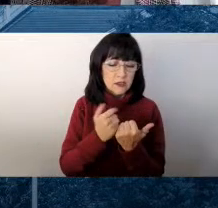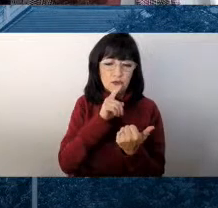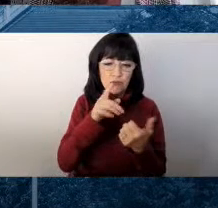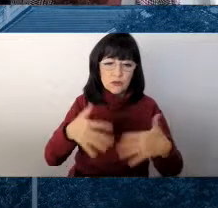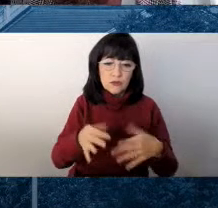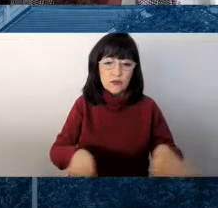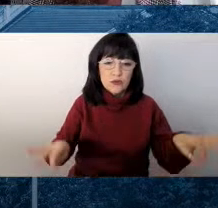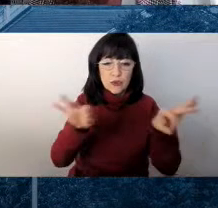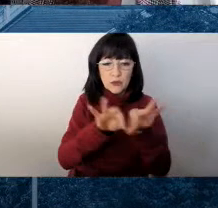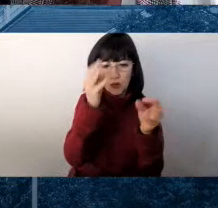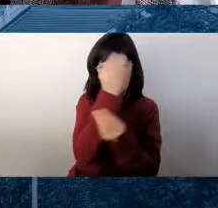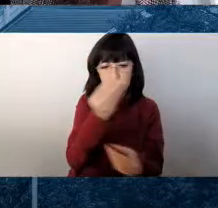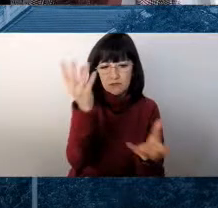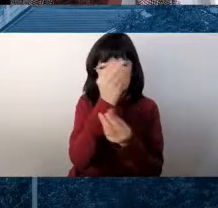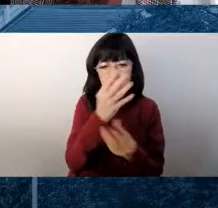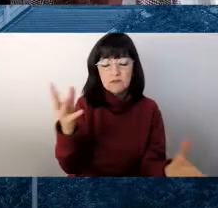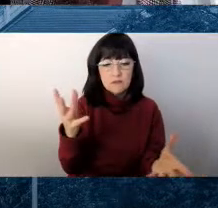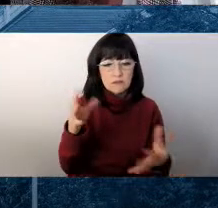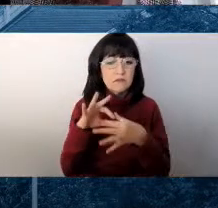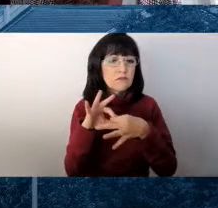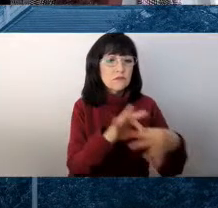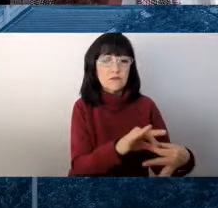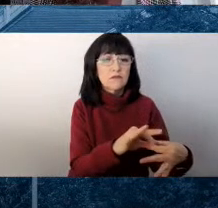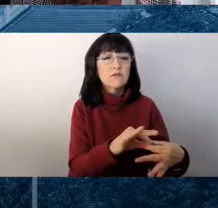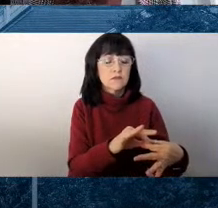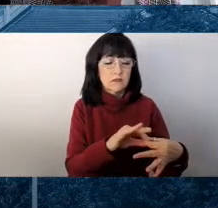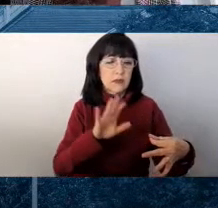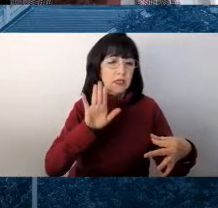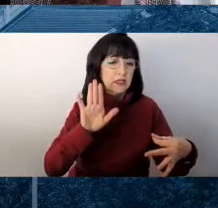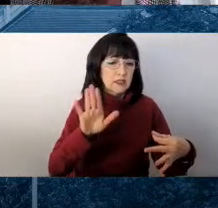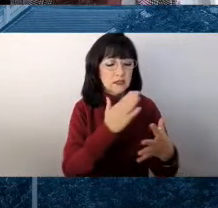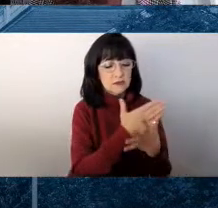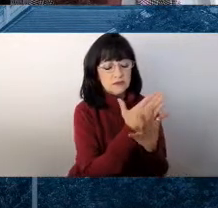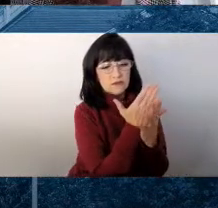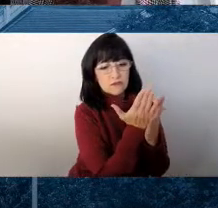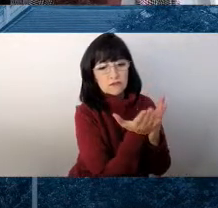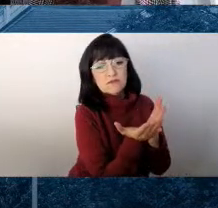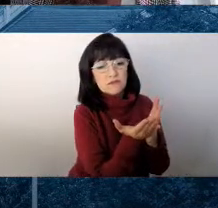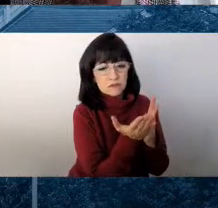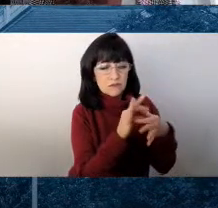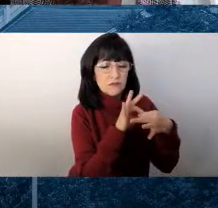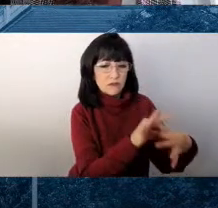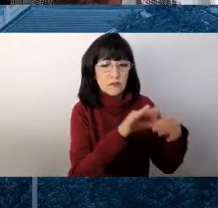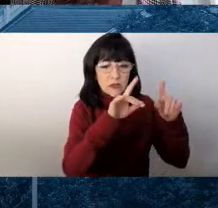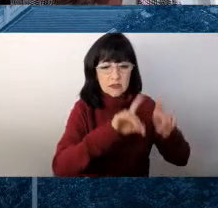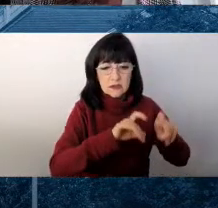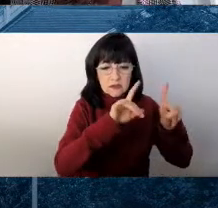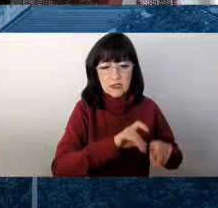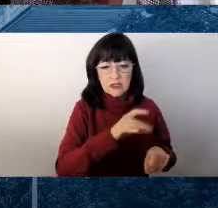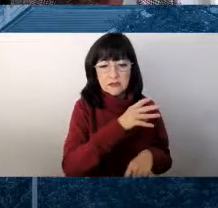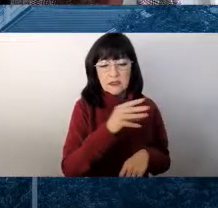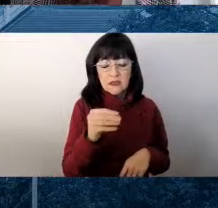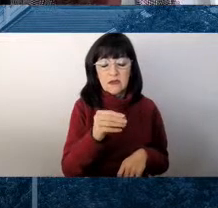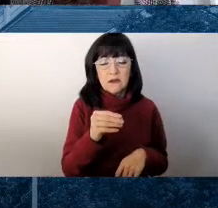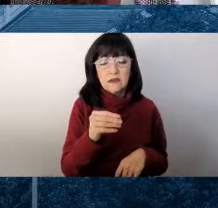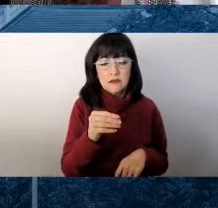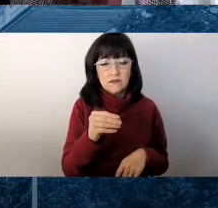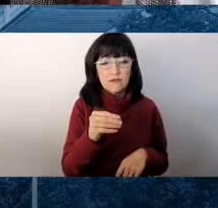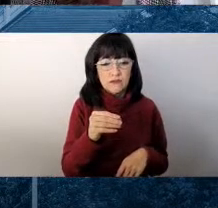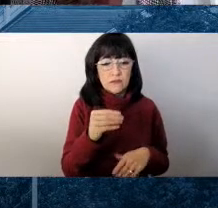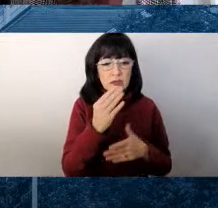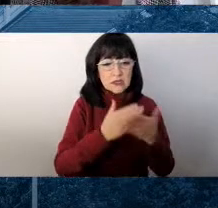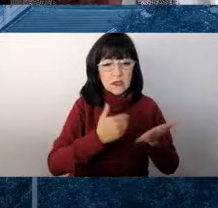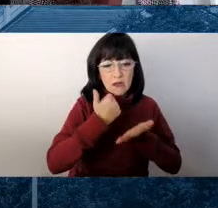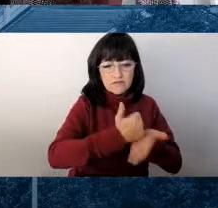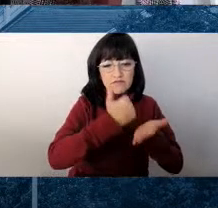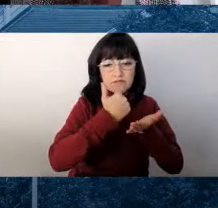today that are part of AJ's portfolio with respect to testing and some of the relief efforts coming from